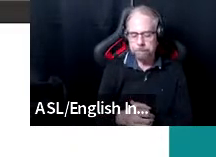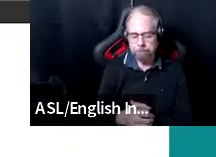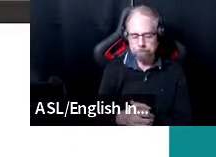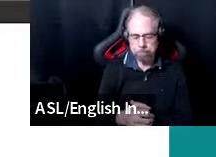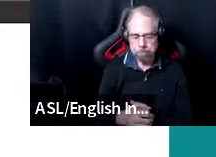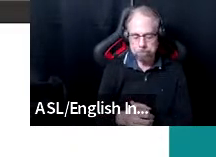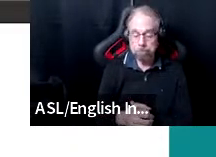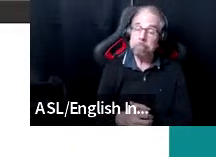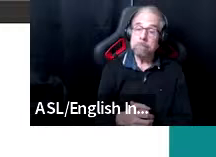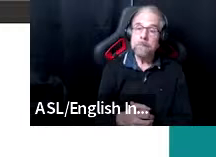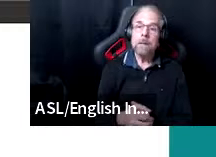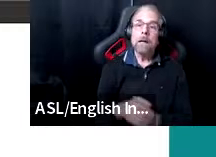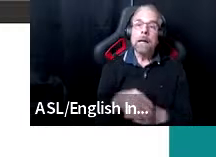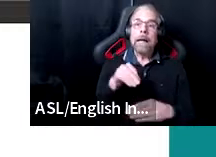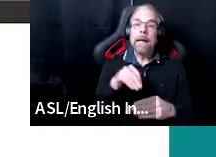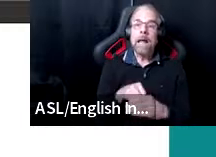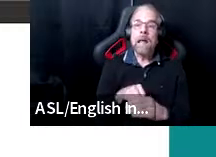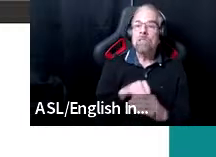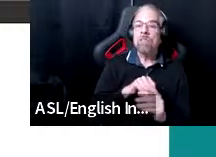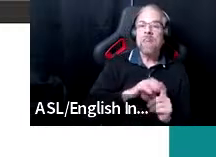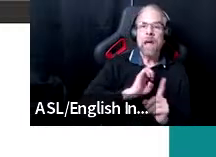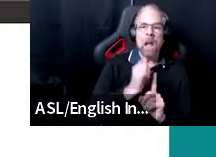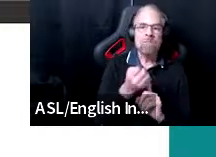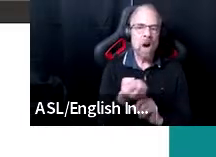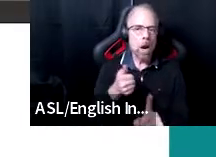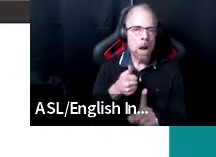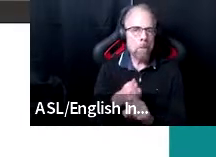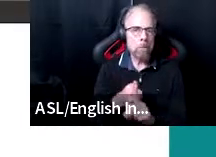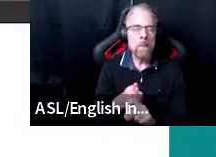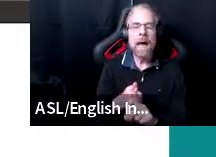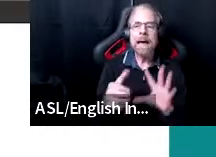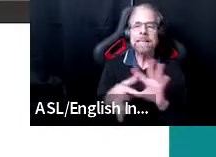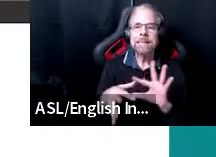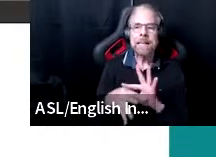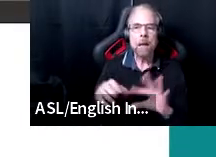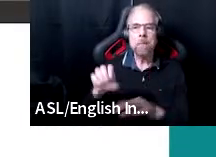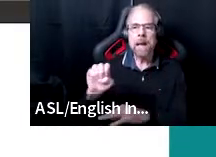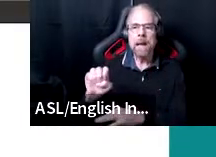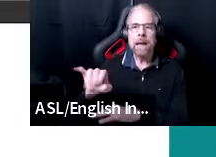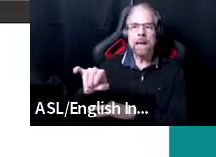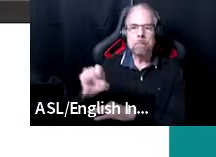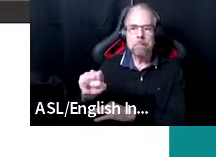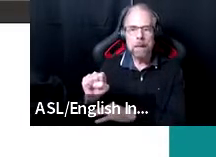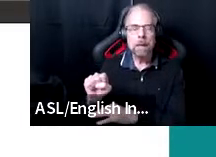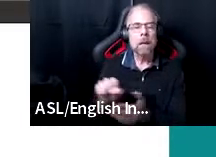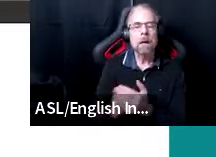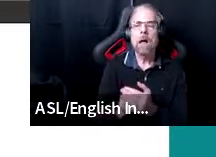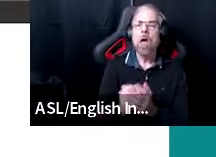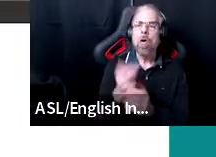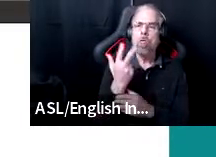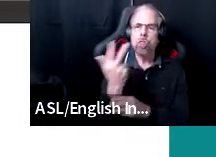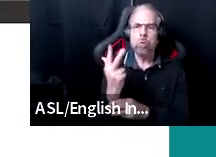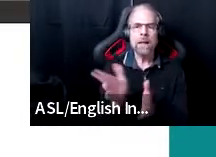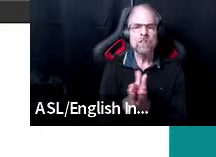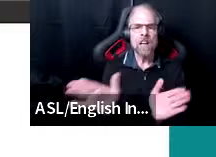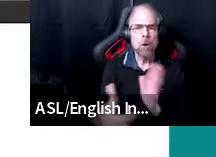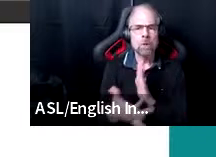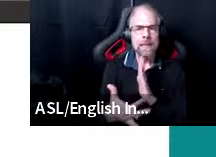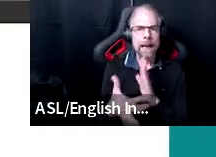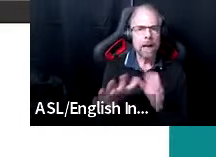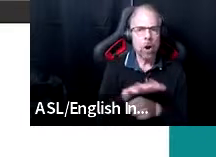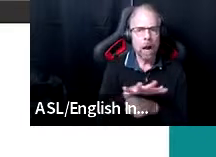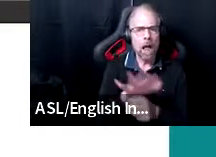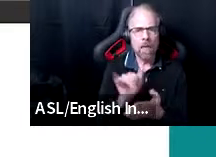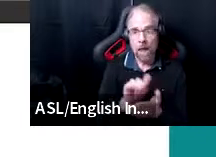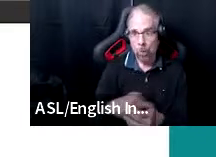So within the environmental impact statement, there are 3 general areas of general technical areas that are being